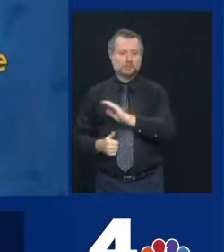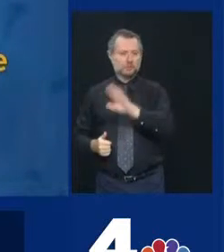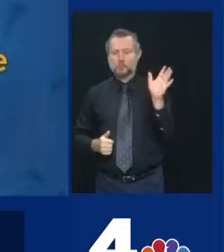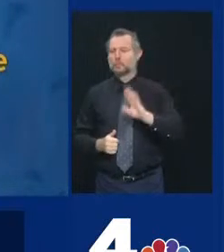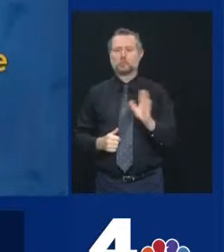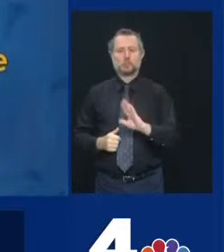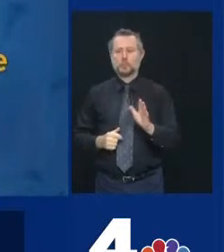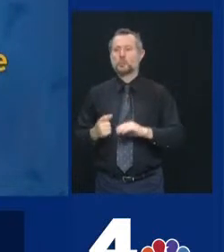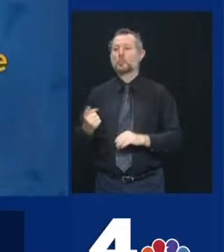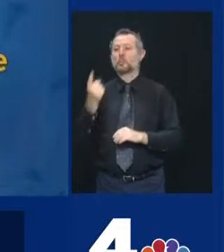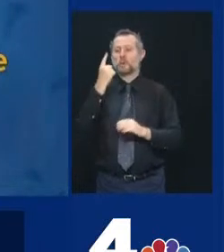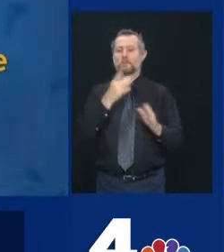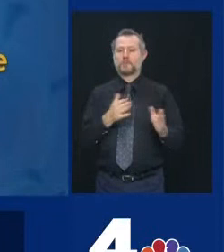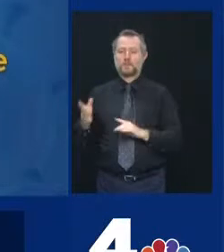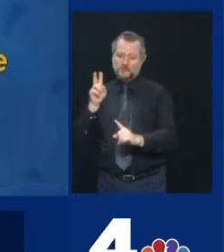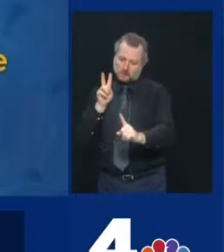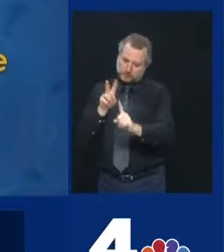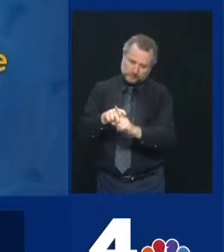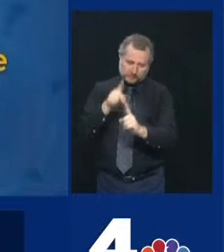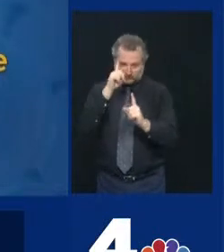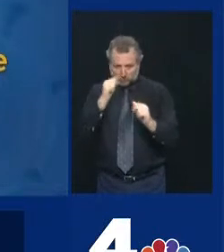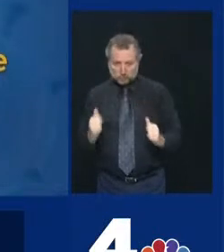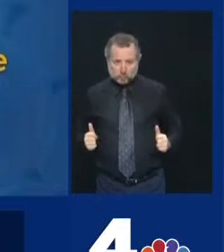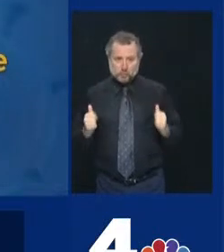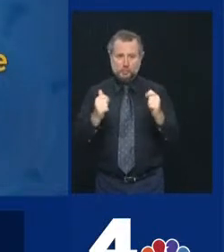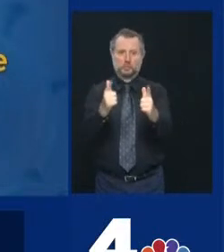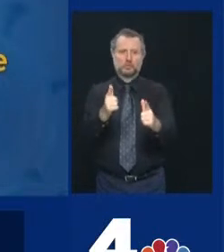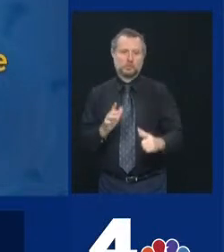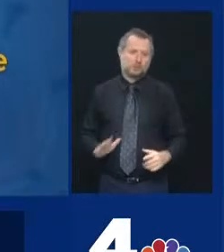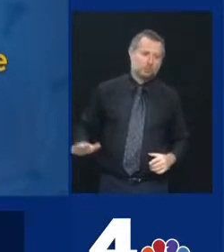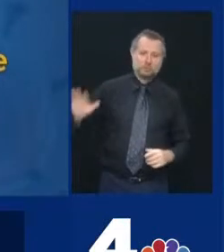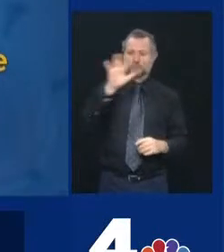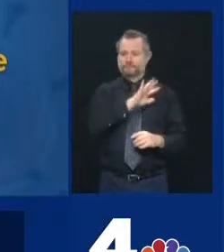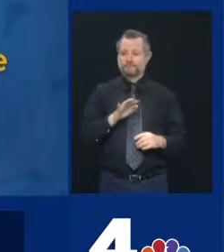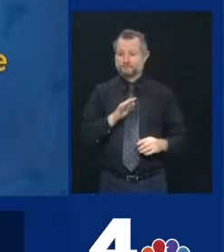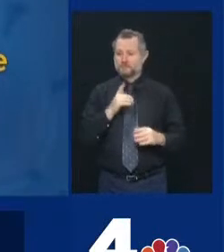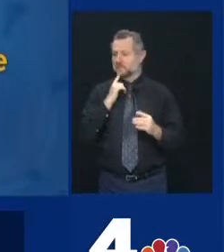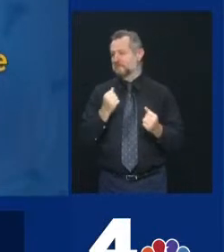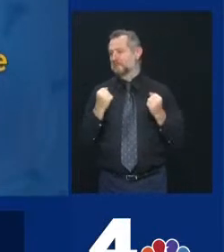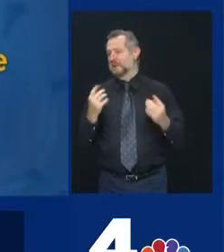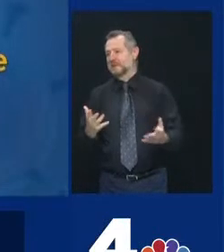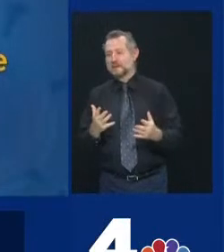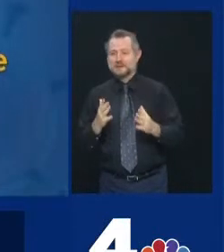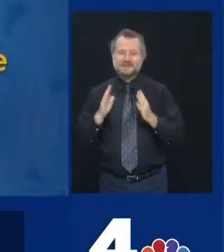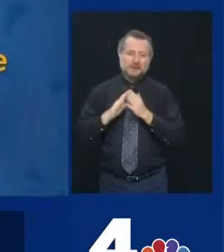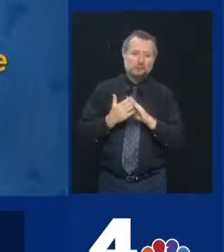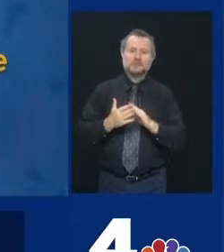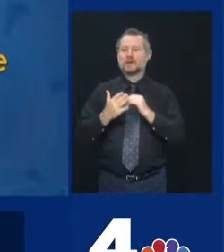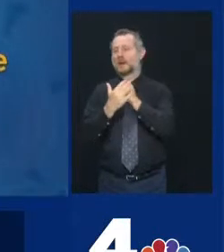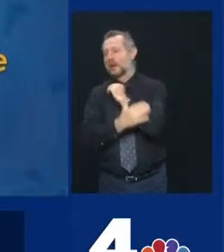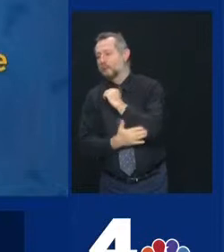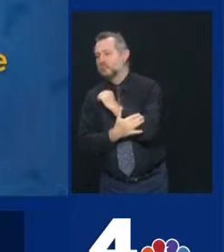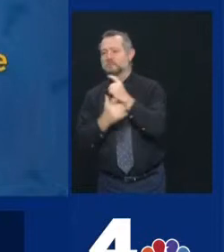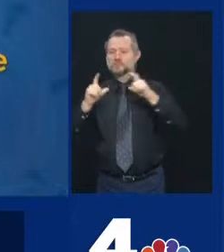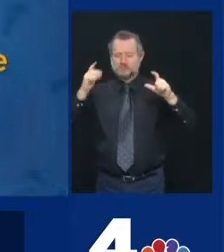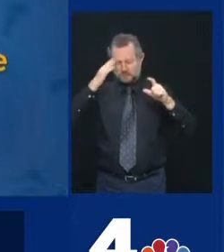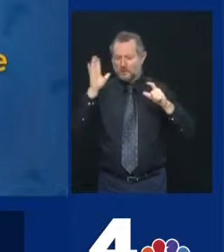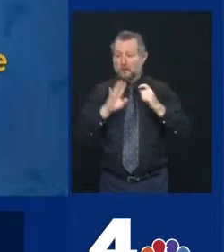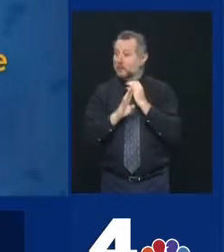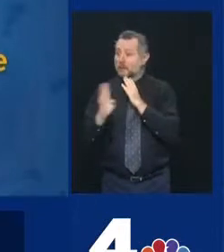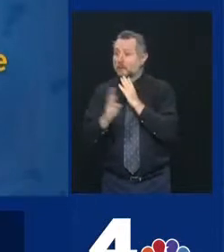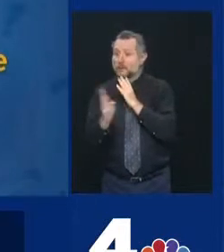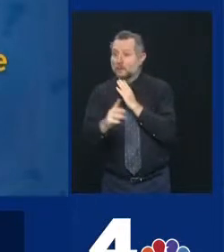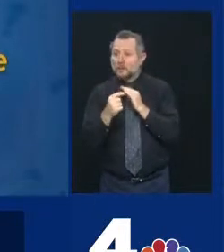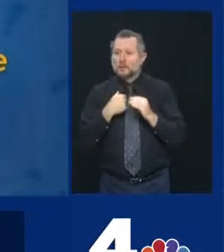1,527 cities in New York State. We're not going to have 1,527 different city plans. There'll be one